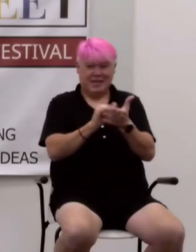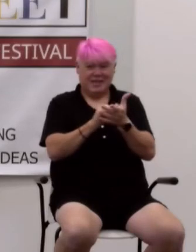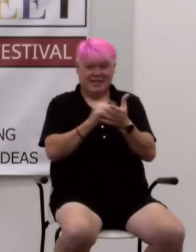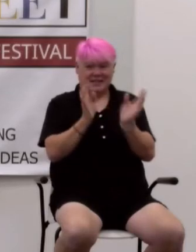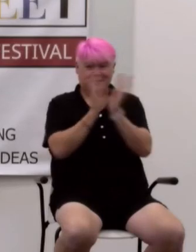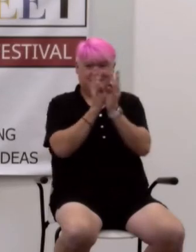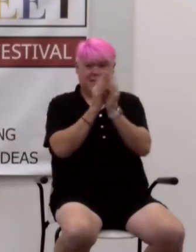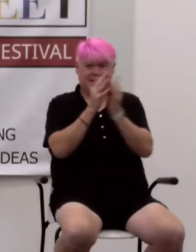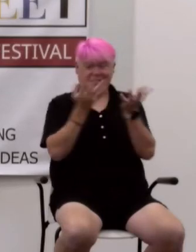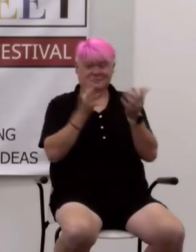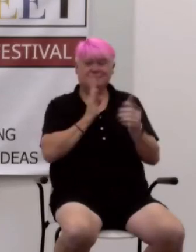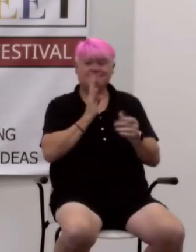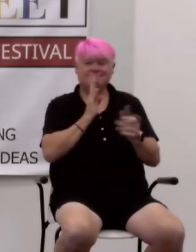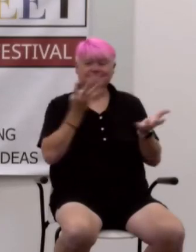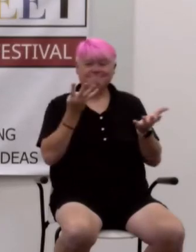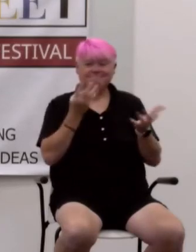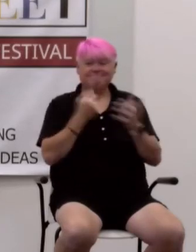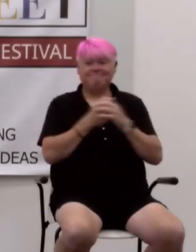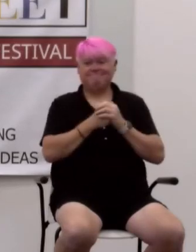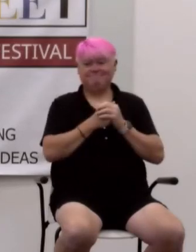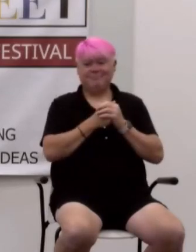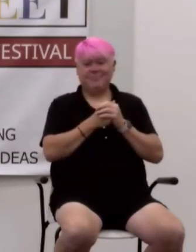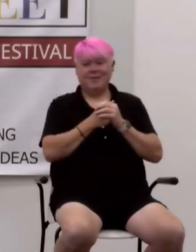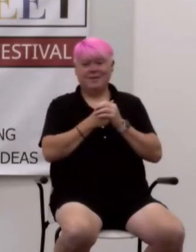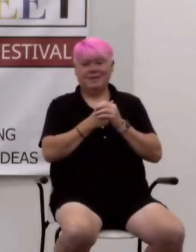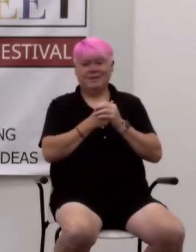understand that, but getting on a plane,